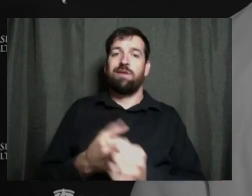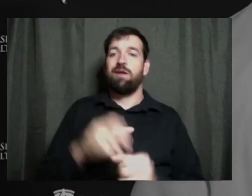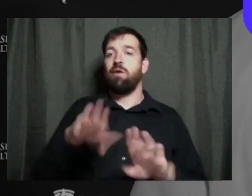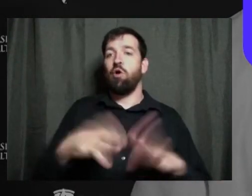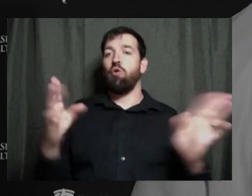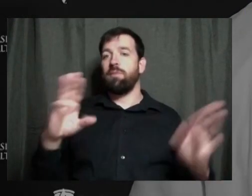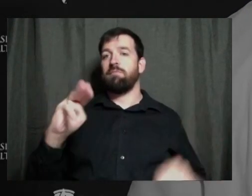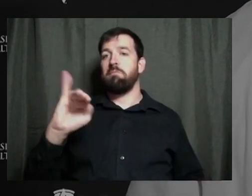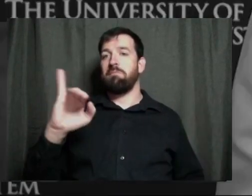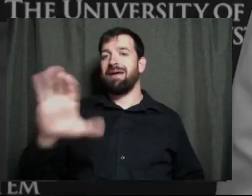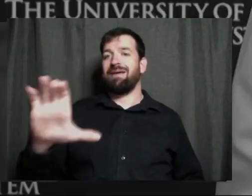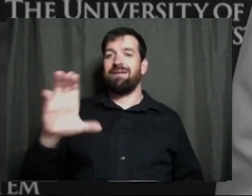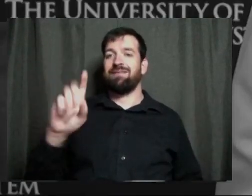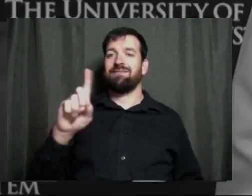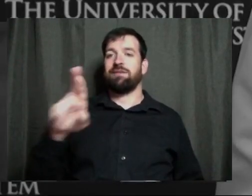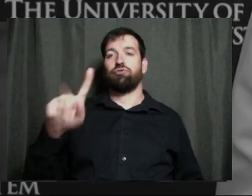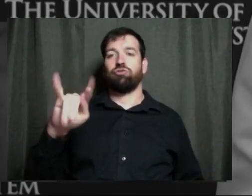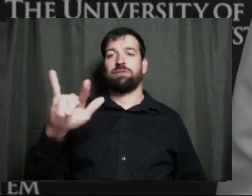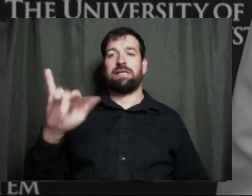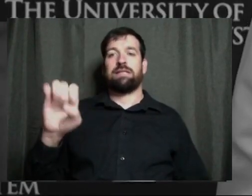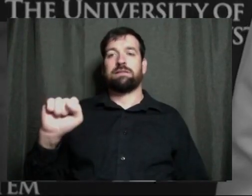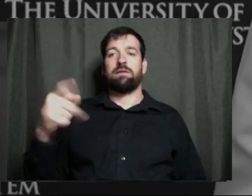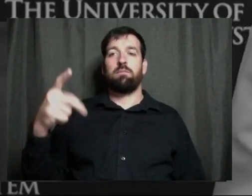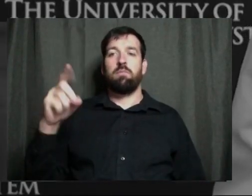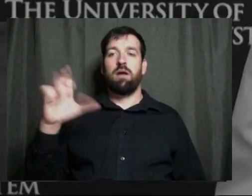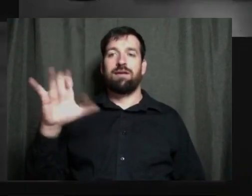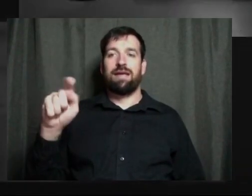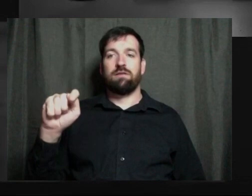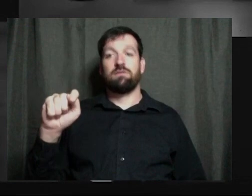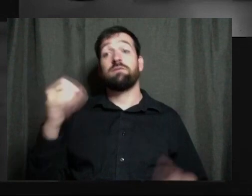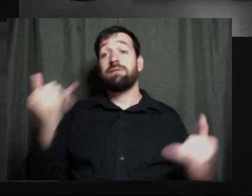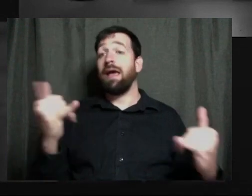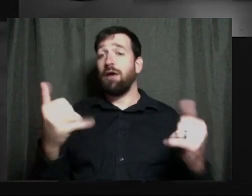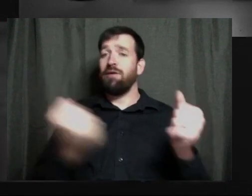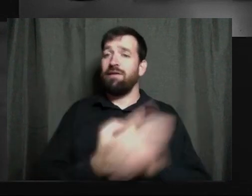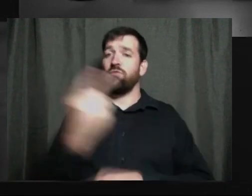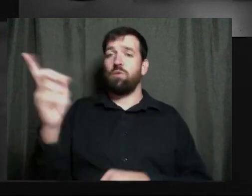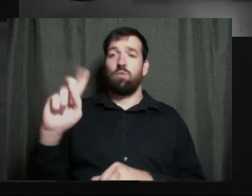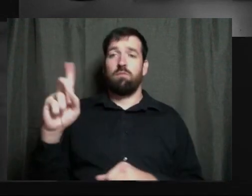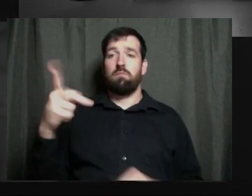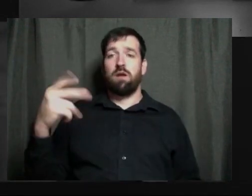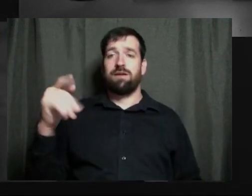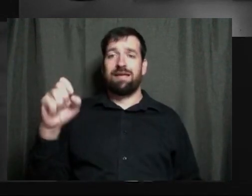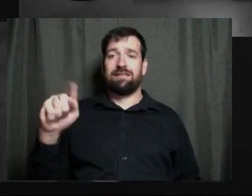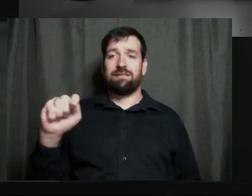with Dr. Stites podcasts. Now everywhere podcasts are available.